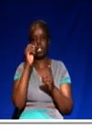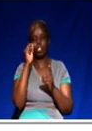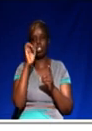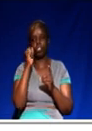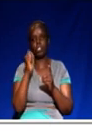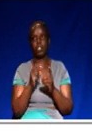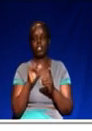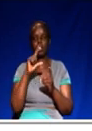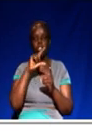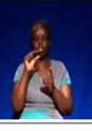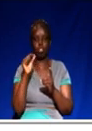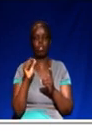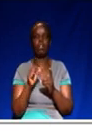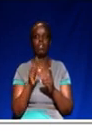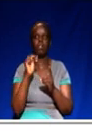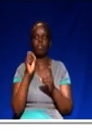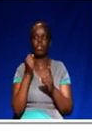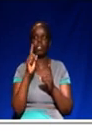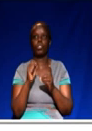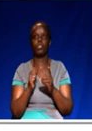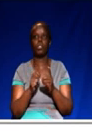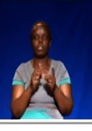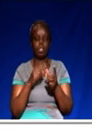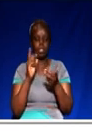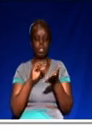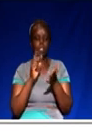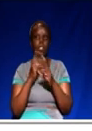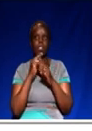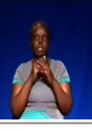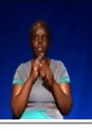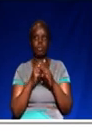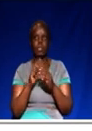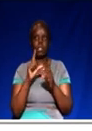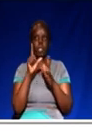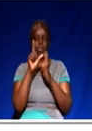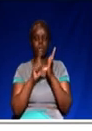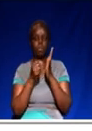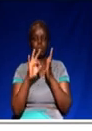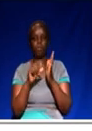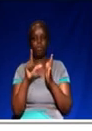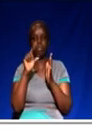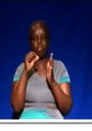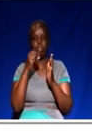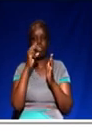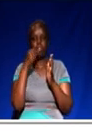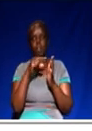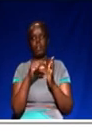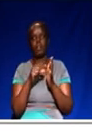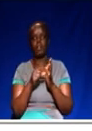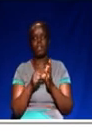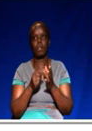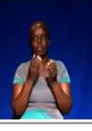two, state the laws of logarithms. And finally, number three,